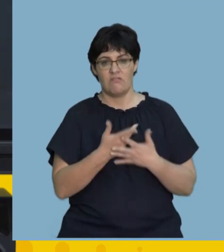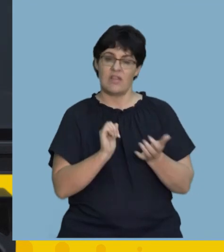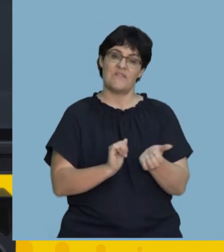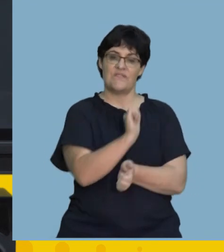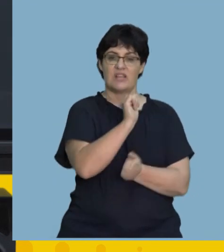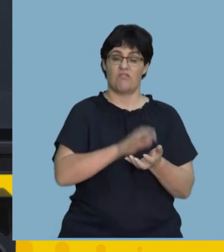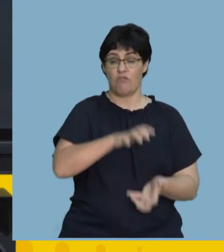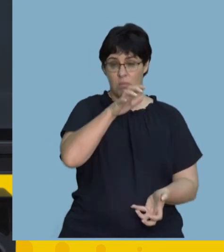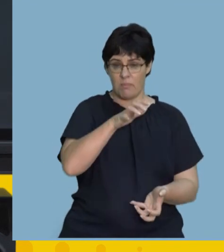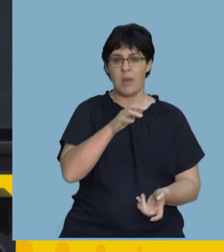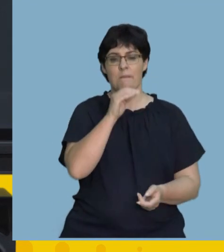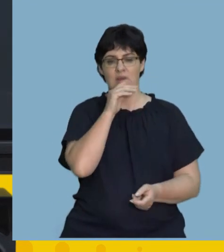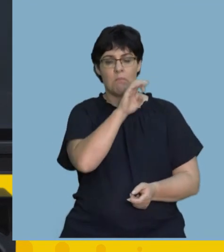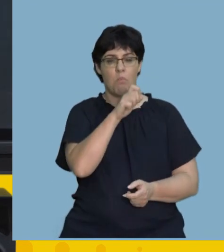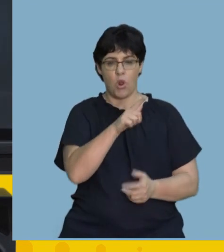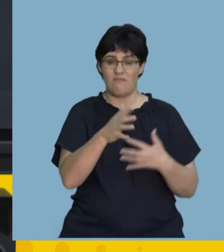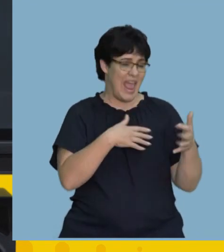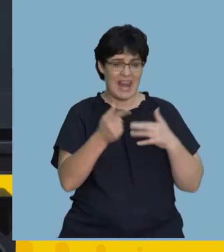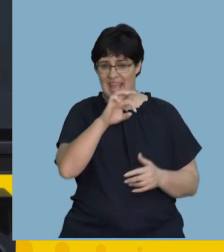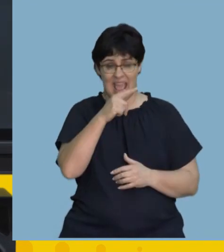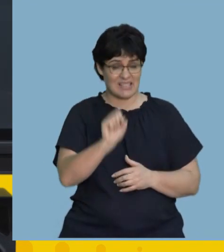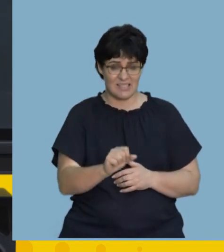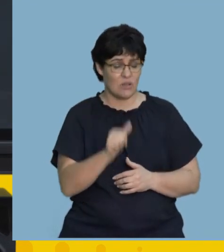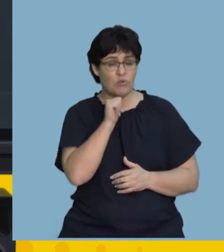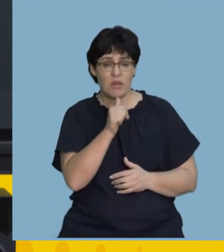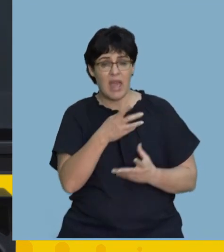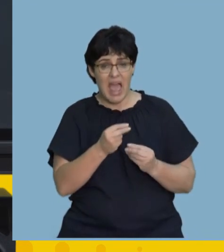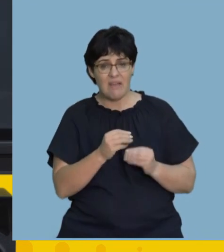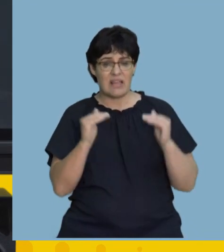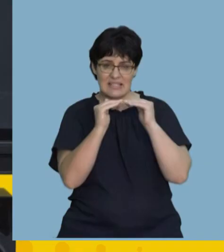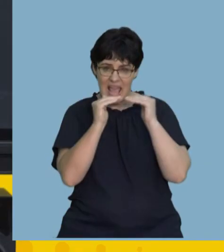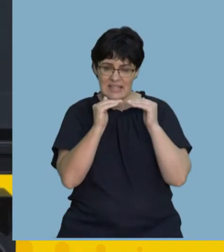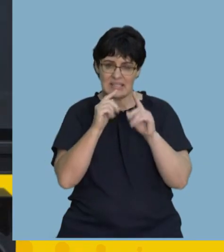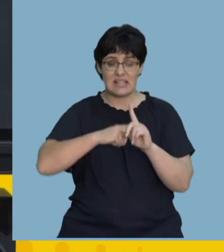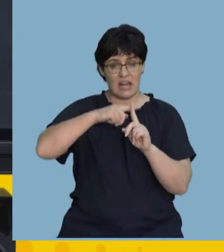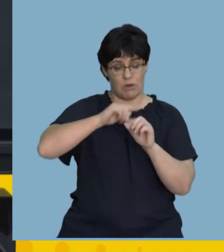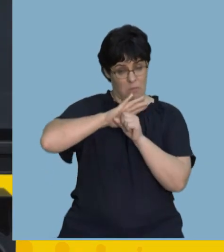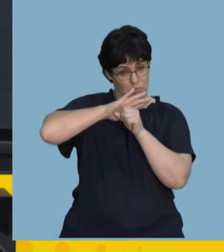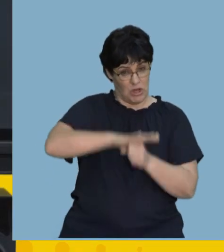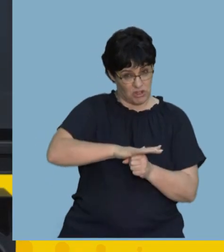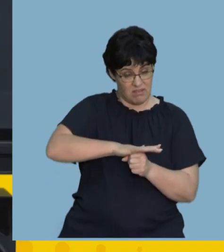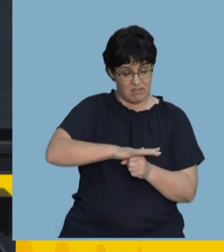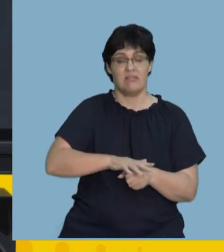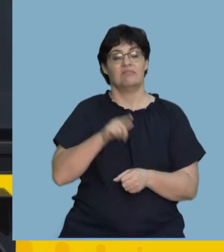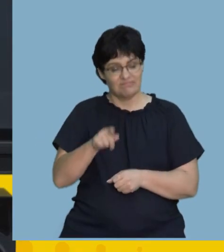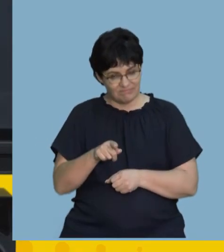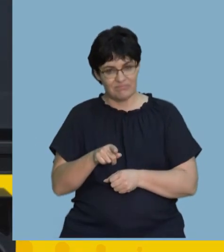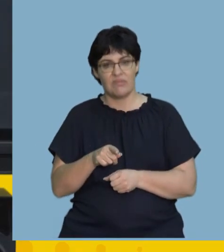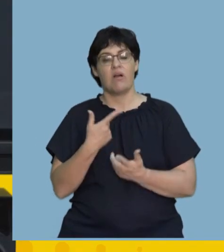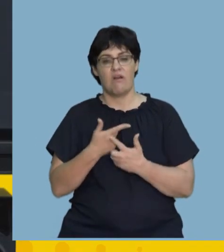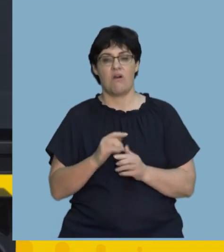it means a mole of any gas, as long as it's under standard temperature and pressure, that mole will occupy a volume